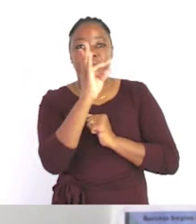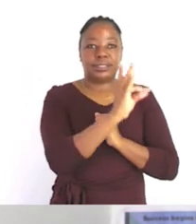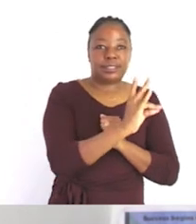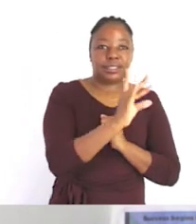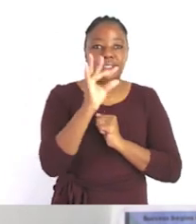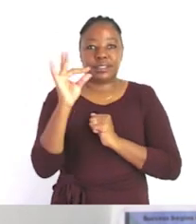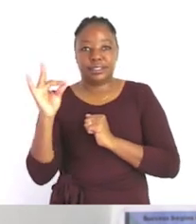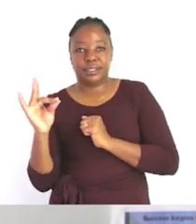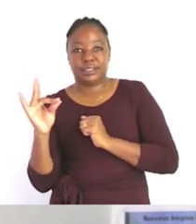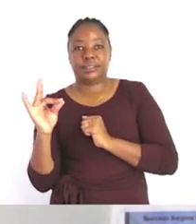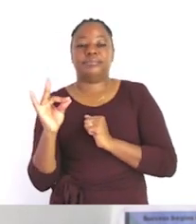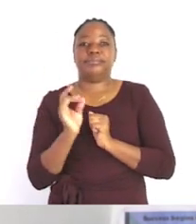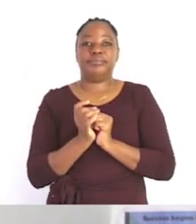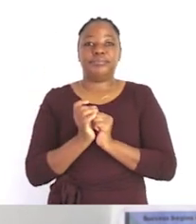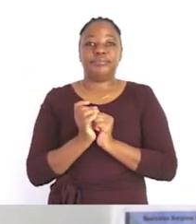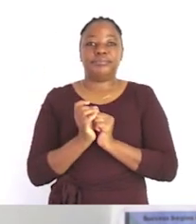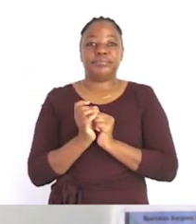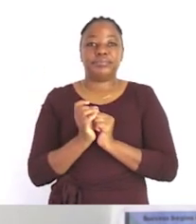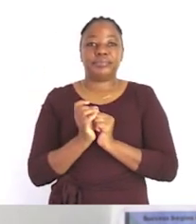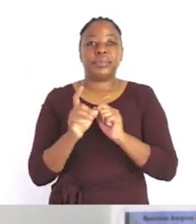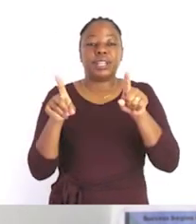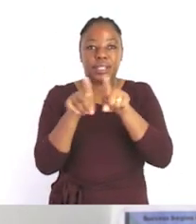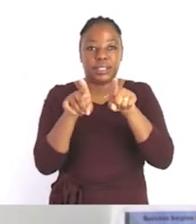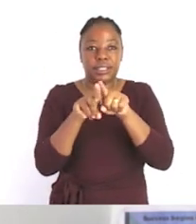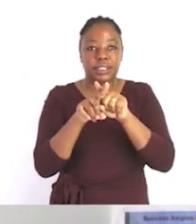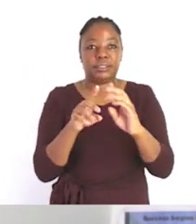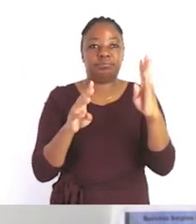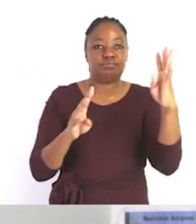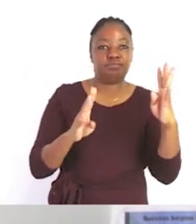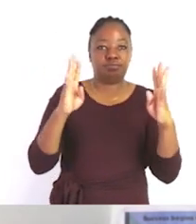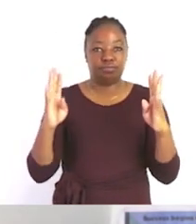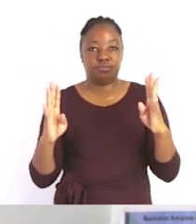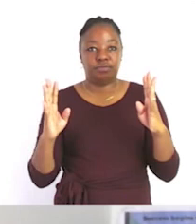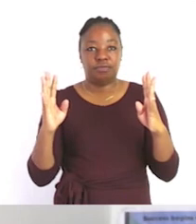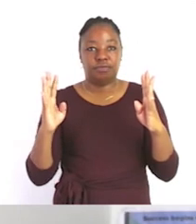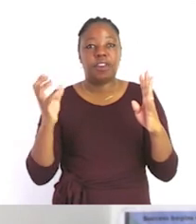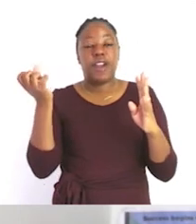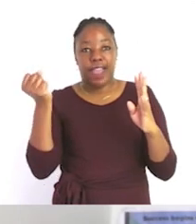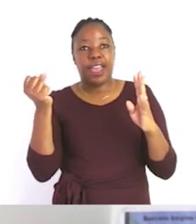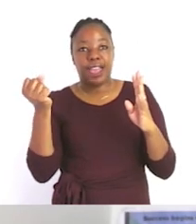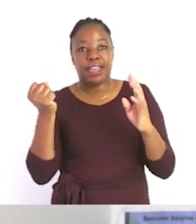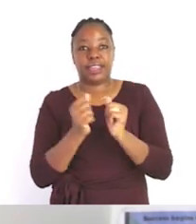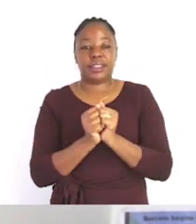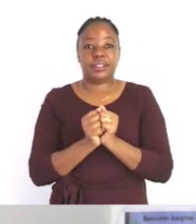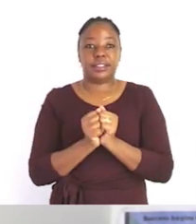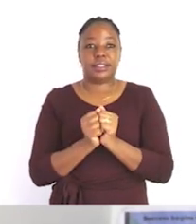that we have shared equally on each side. Now let's count how many we have on each side.